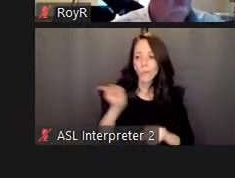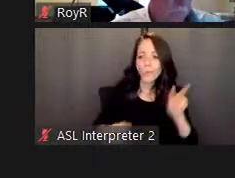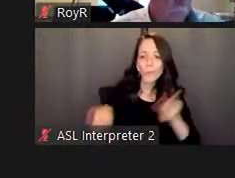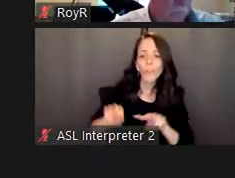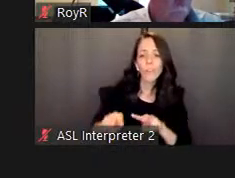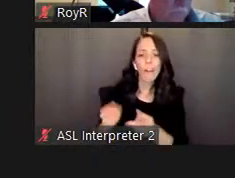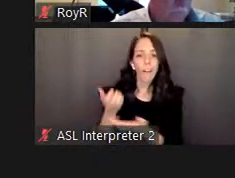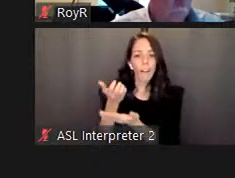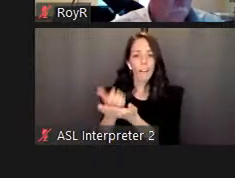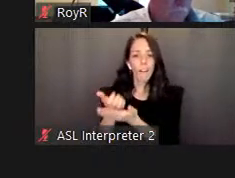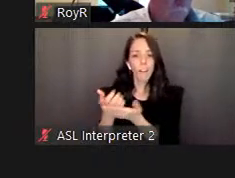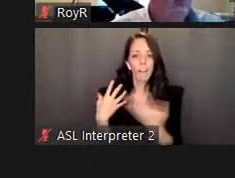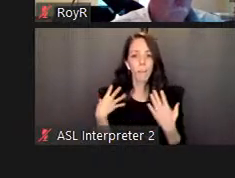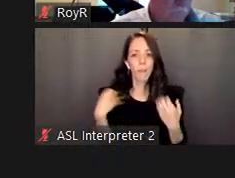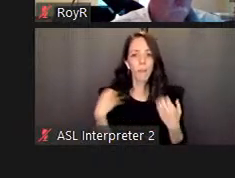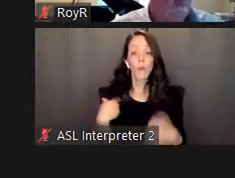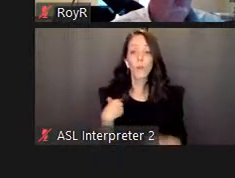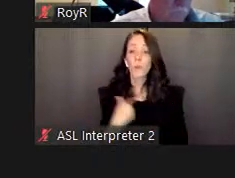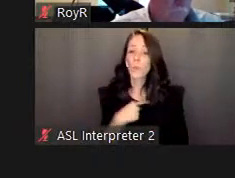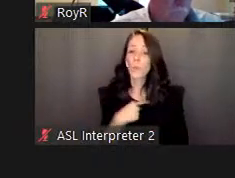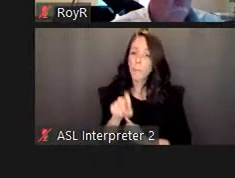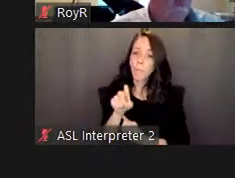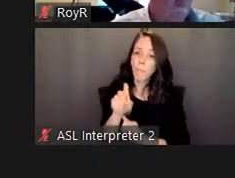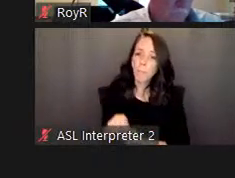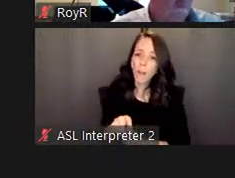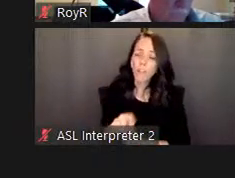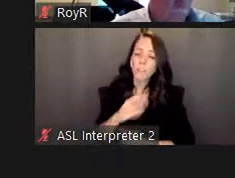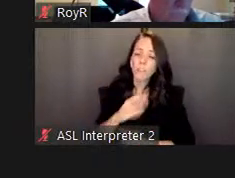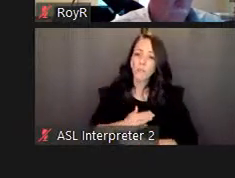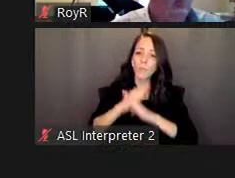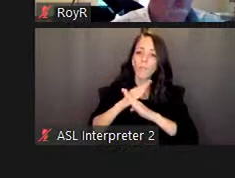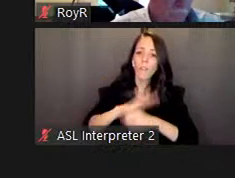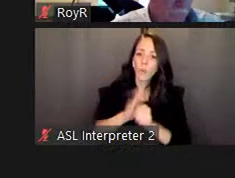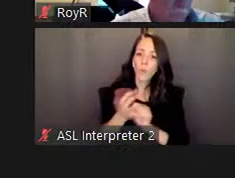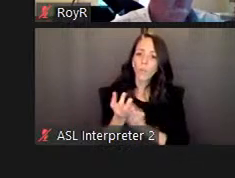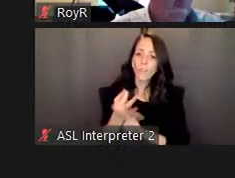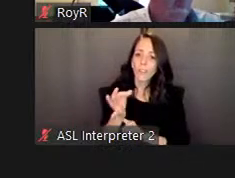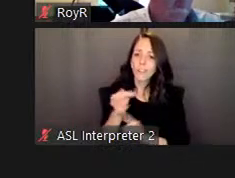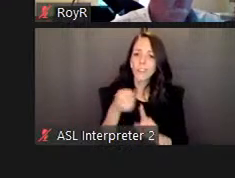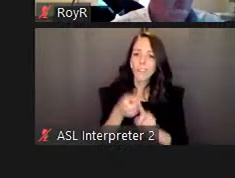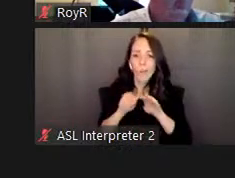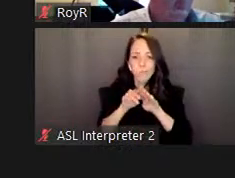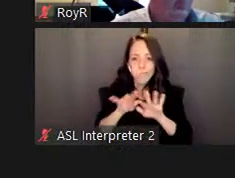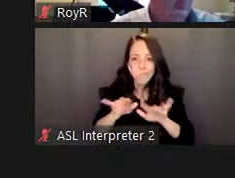prevent COVID-19 from spreading and continuing. So this